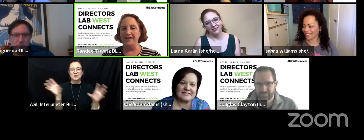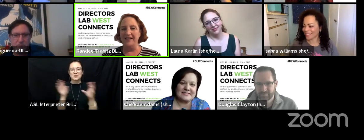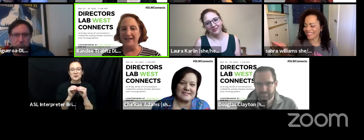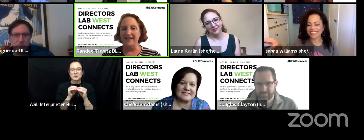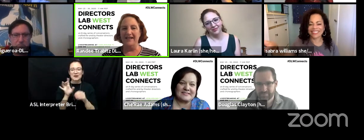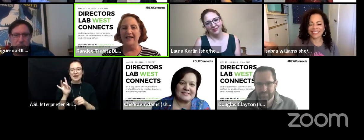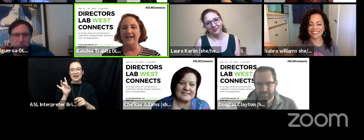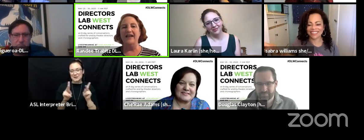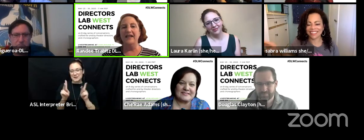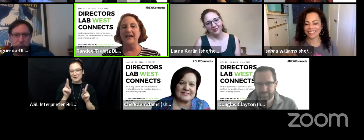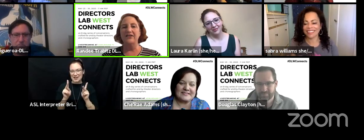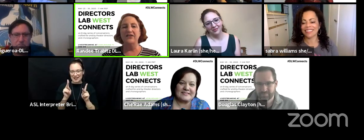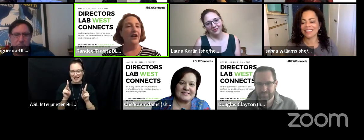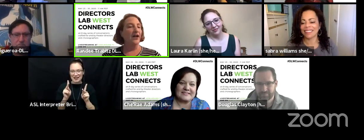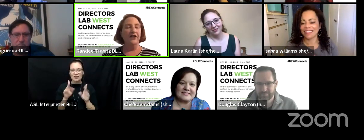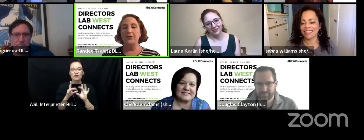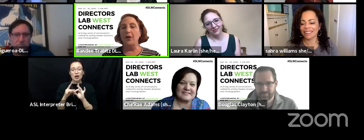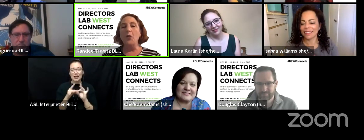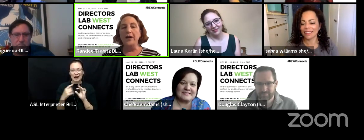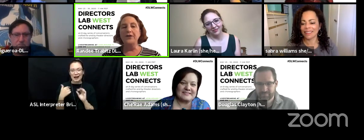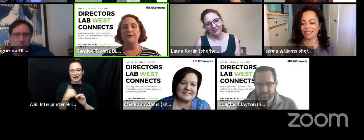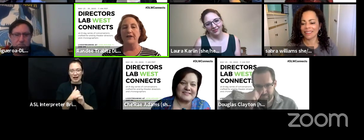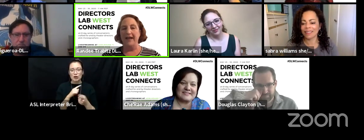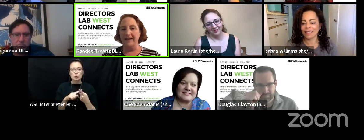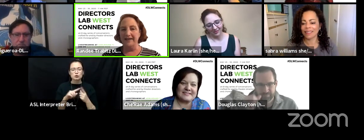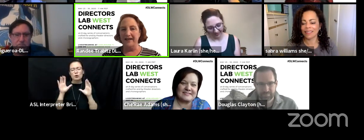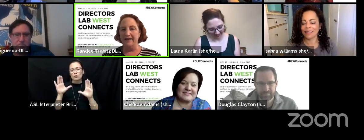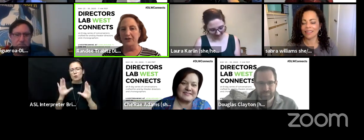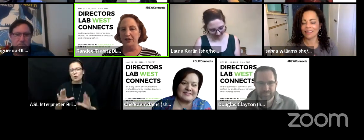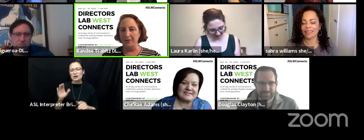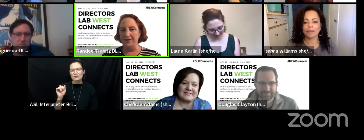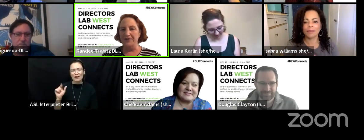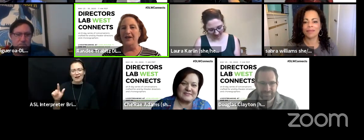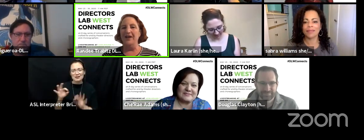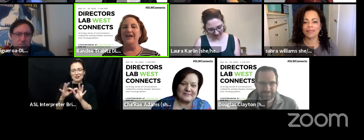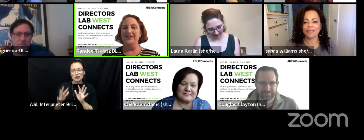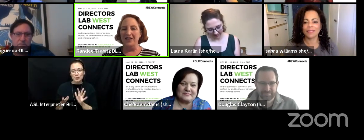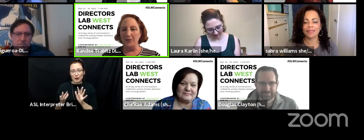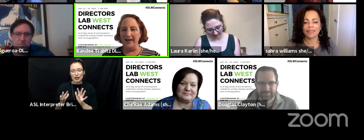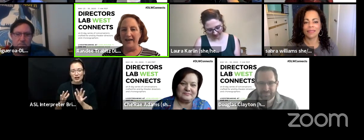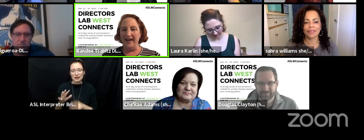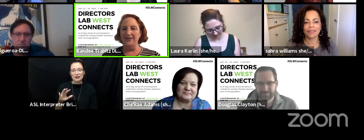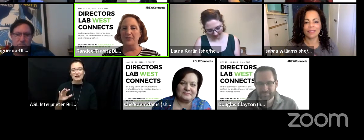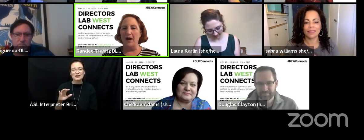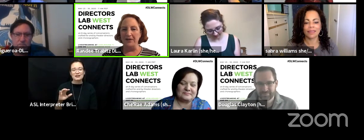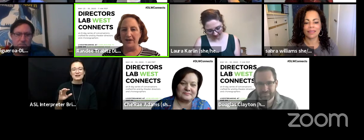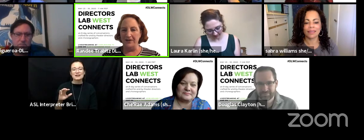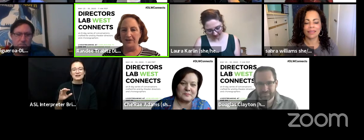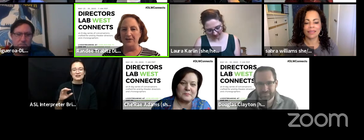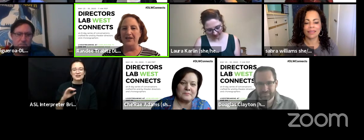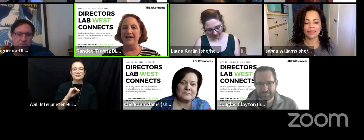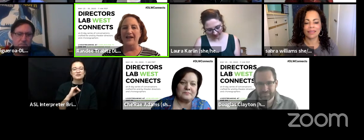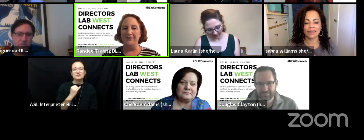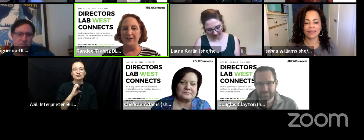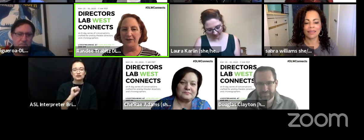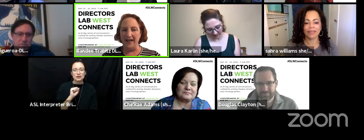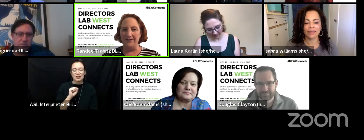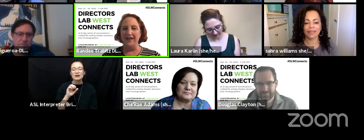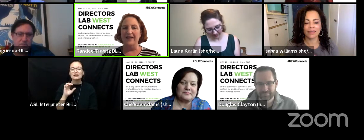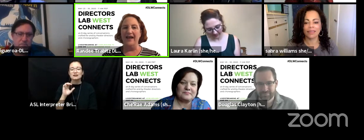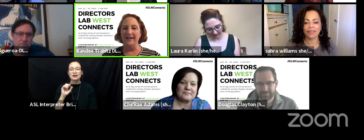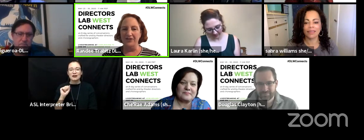their assistance in connecting us to our wonderful ASL interpreters, Jess Whitehouse, Robert Cardoza,